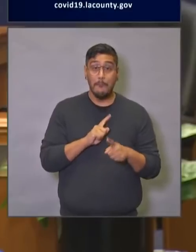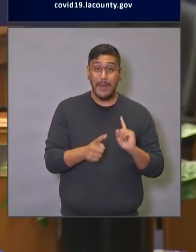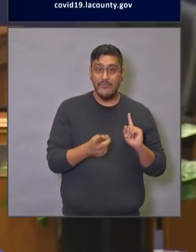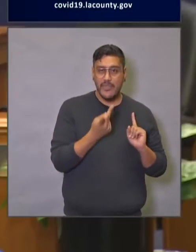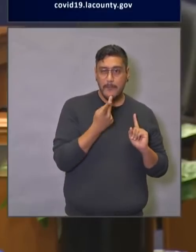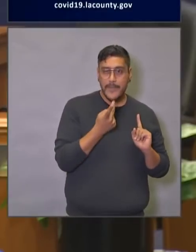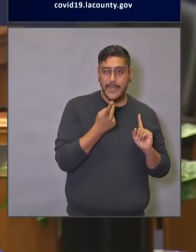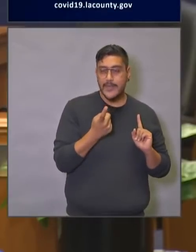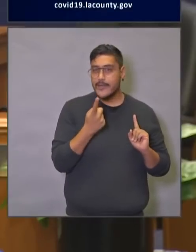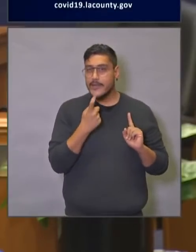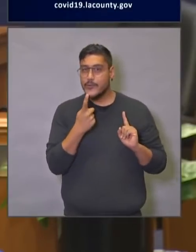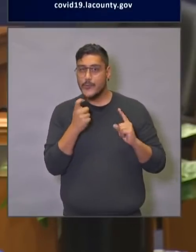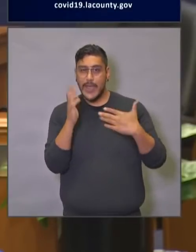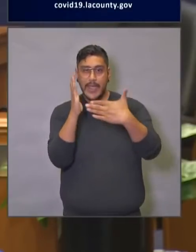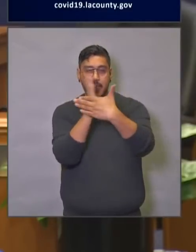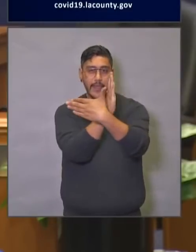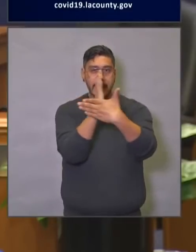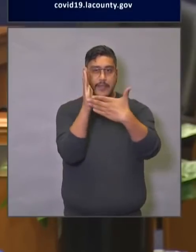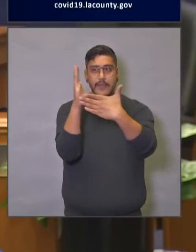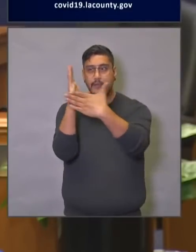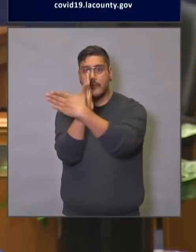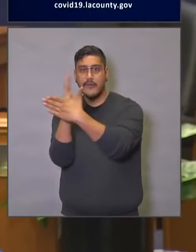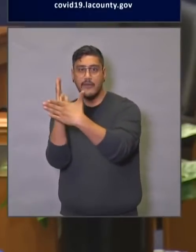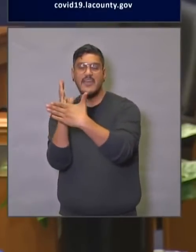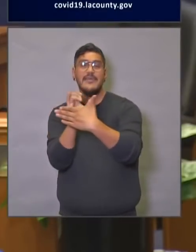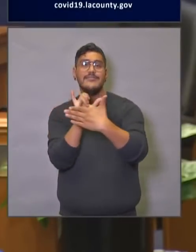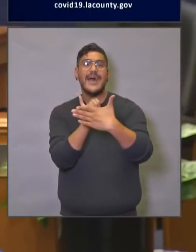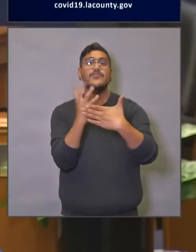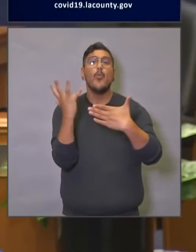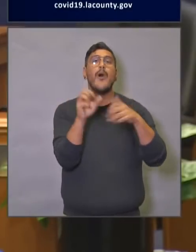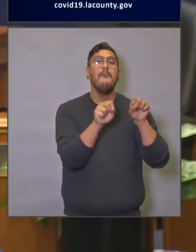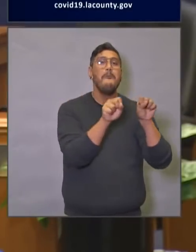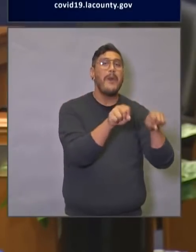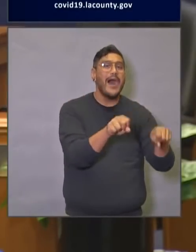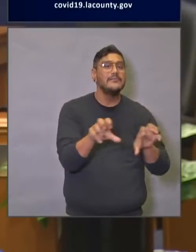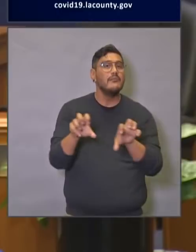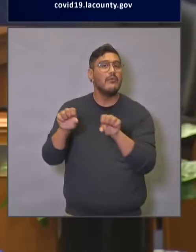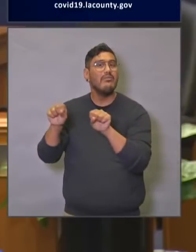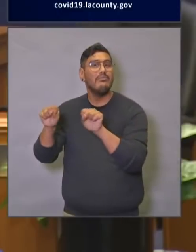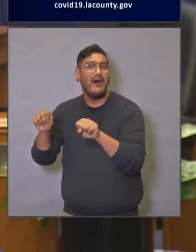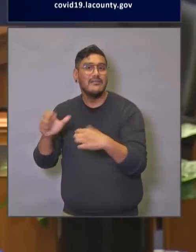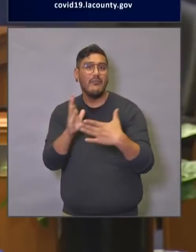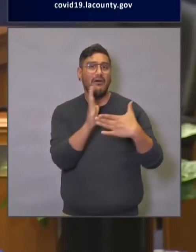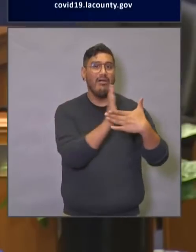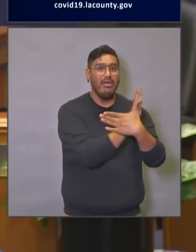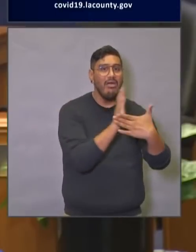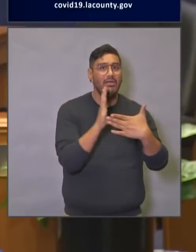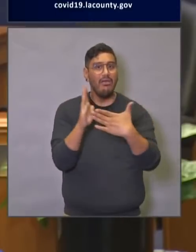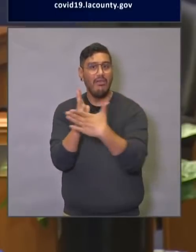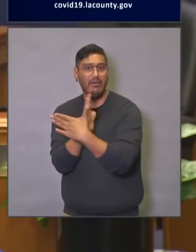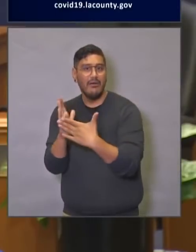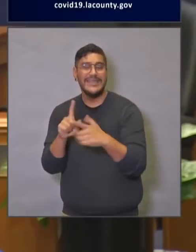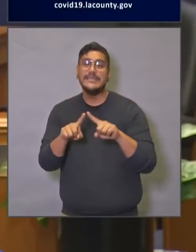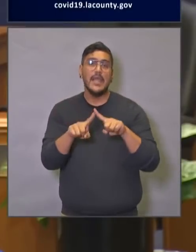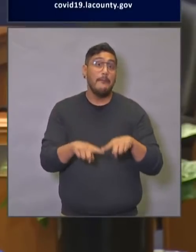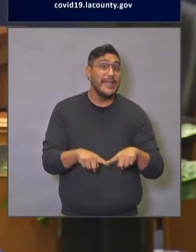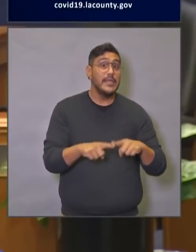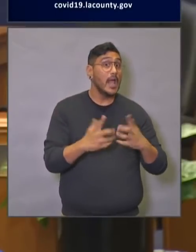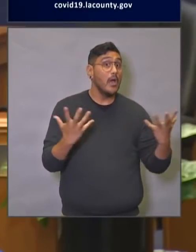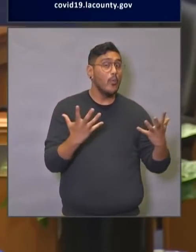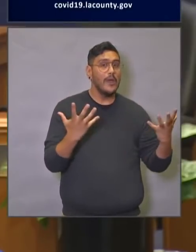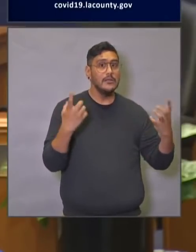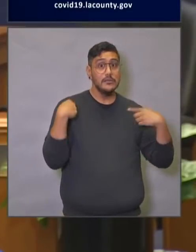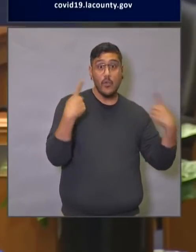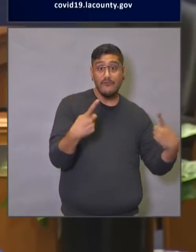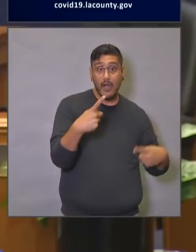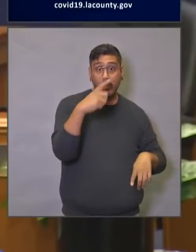chart are the range of possibilities that could happen at this point ongoing, depending on both the uncertainty inherent within the model and then